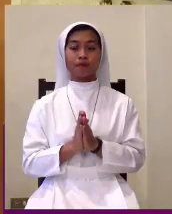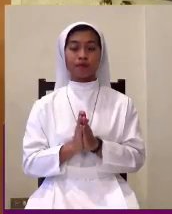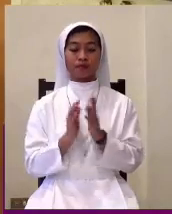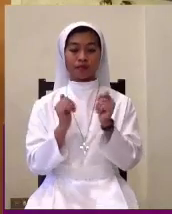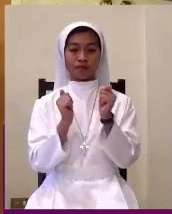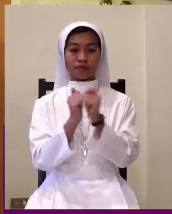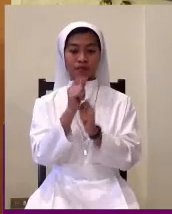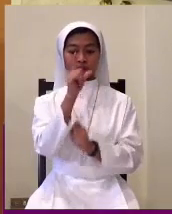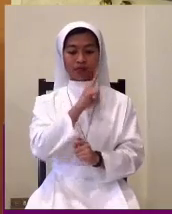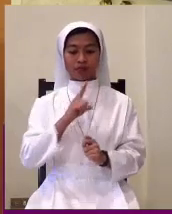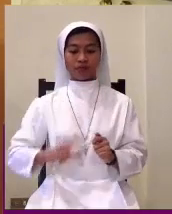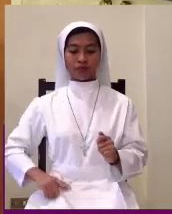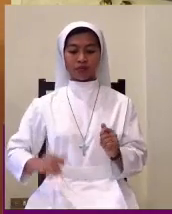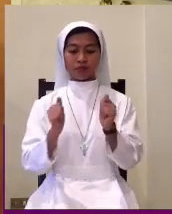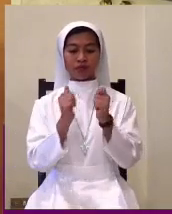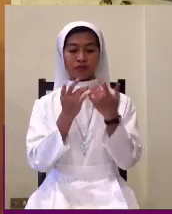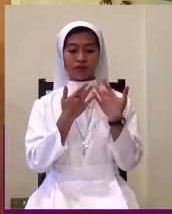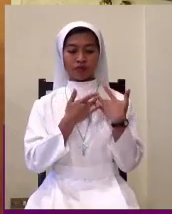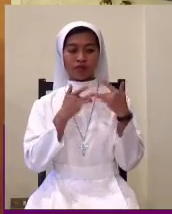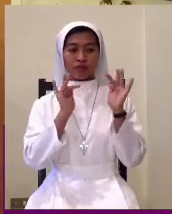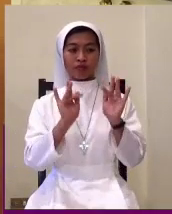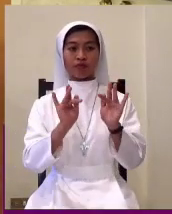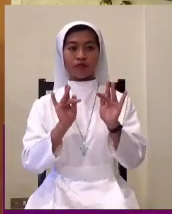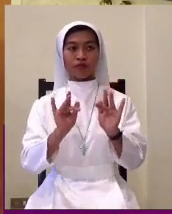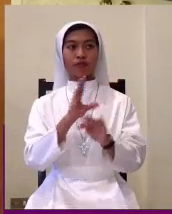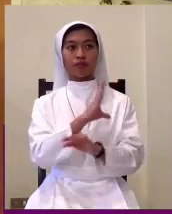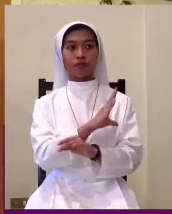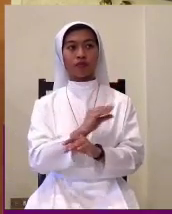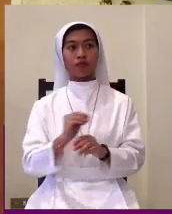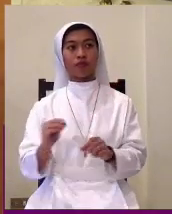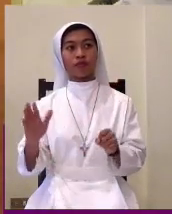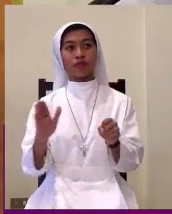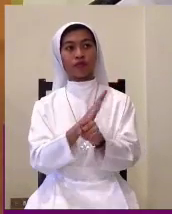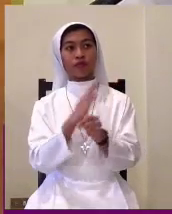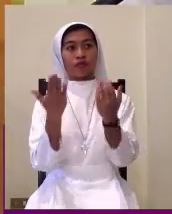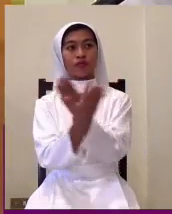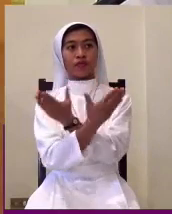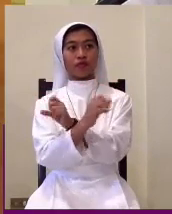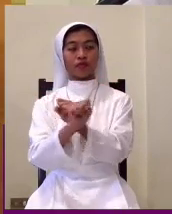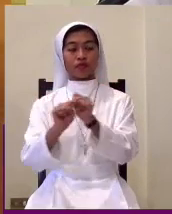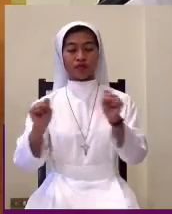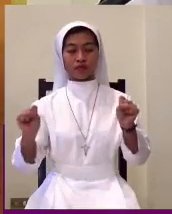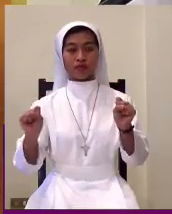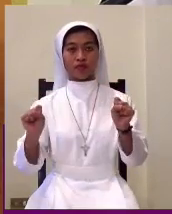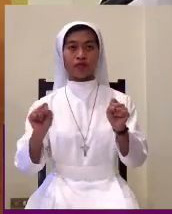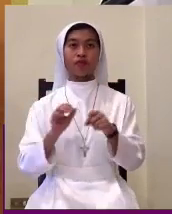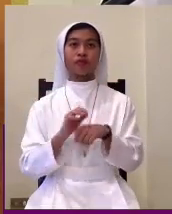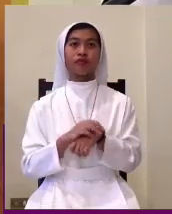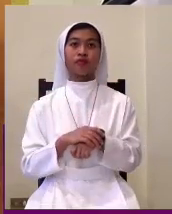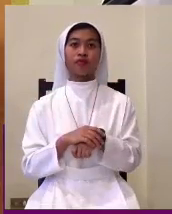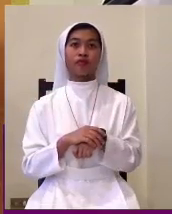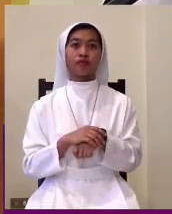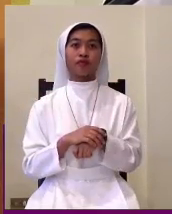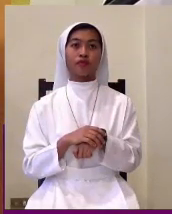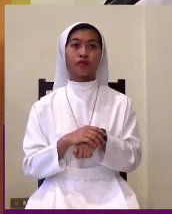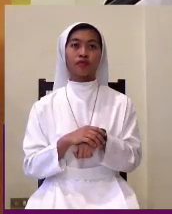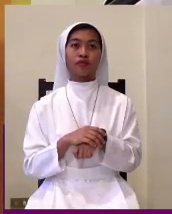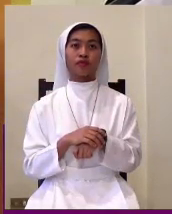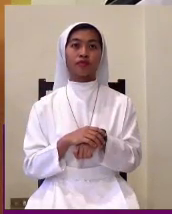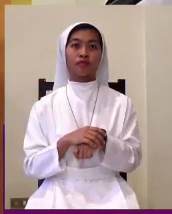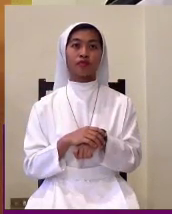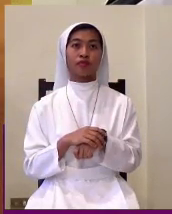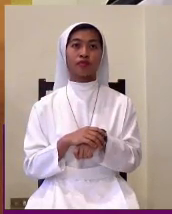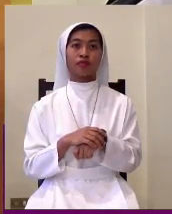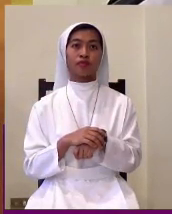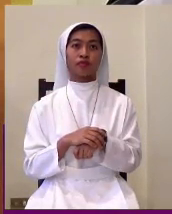Lord there is mercy and fullness of redemption. With the Lord there is mercy and fullness of